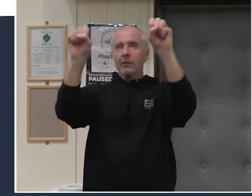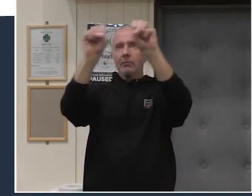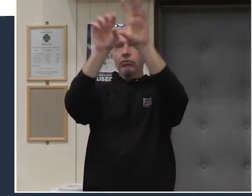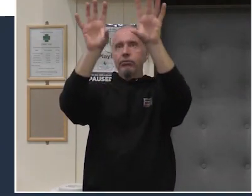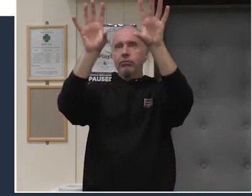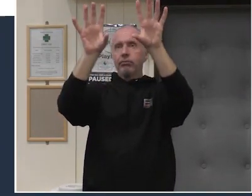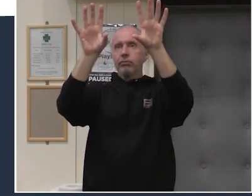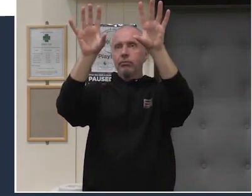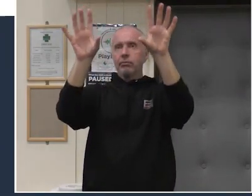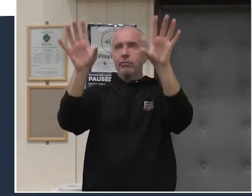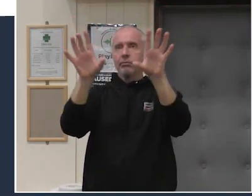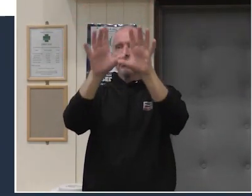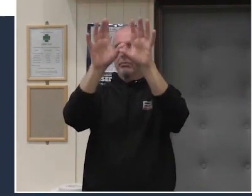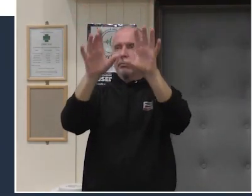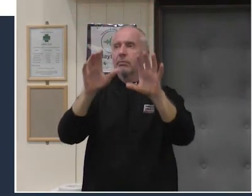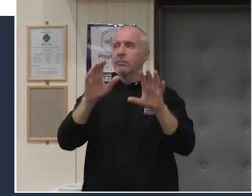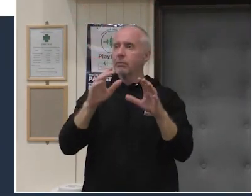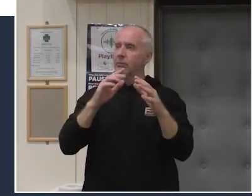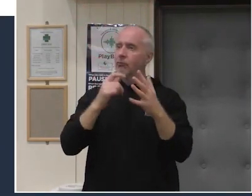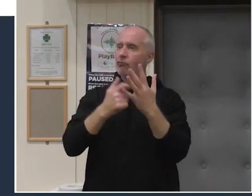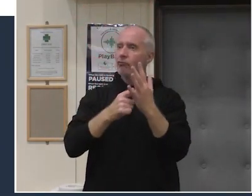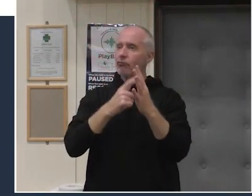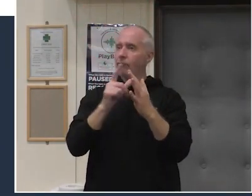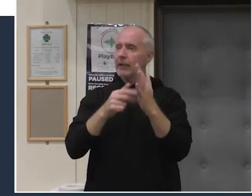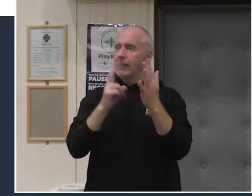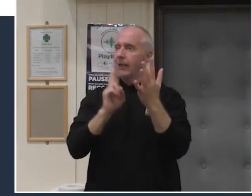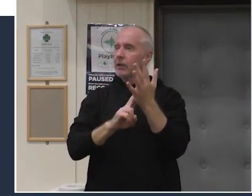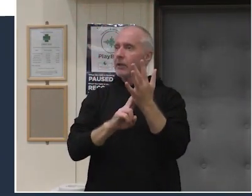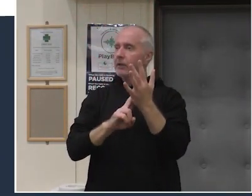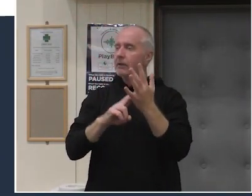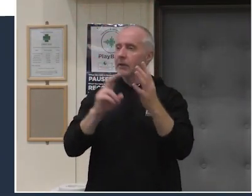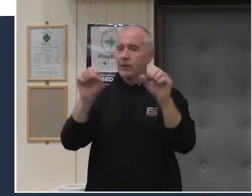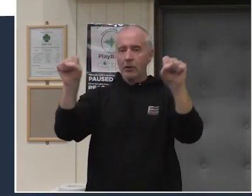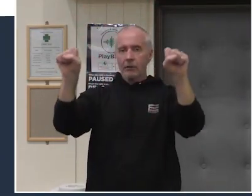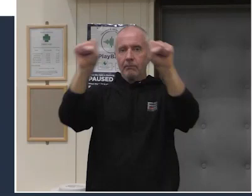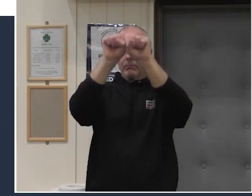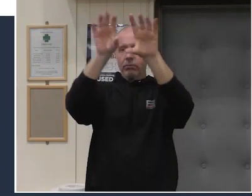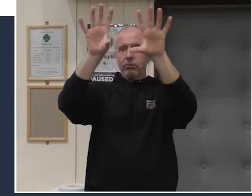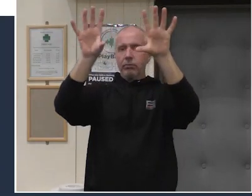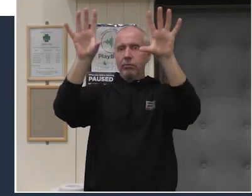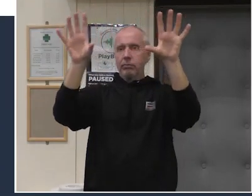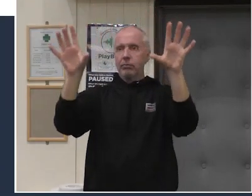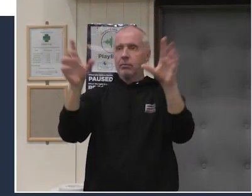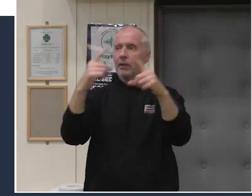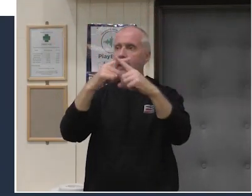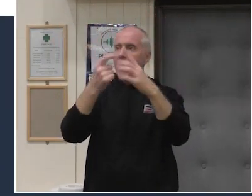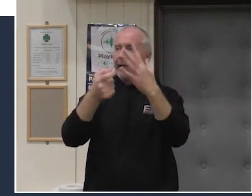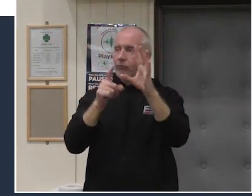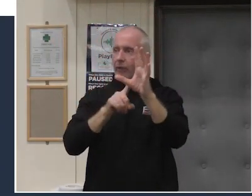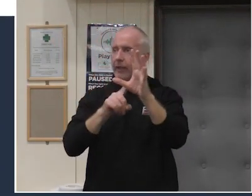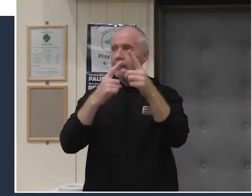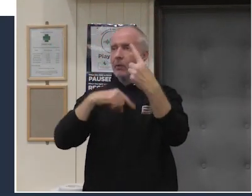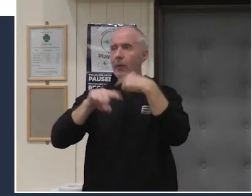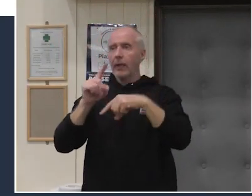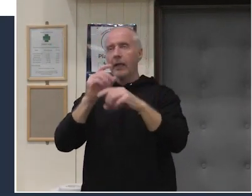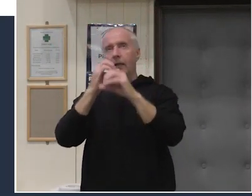what this blob in the middle is. The collisional gases have emitted X-rays and we have detected